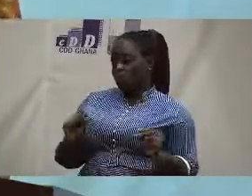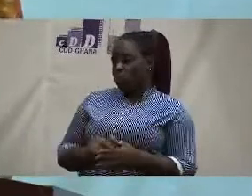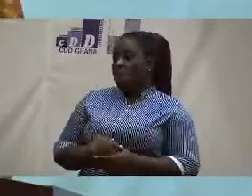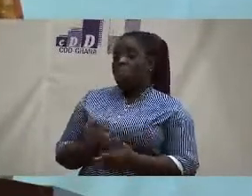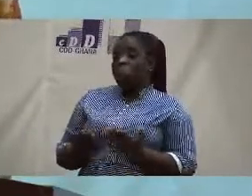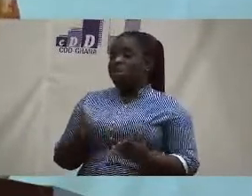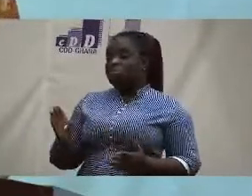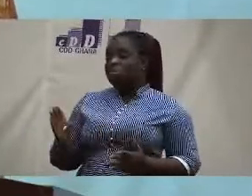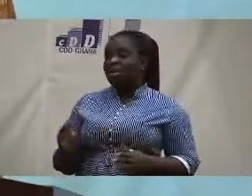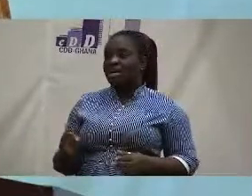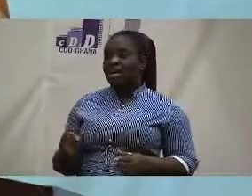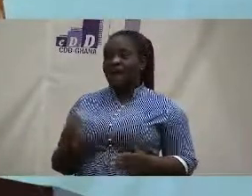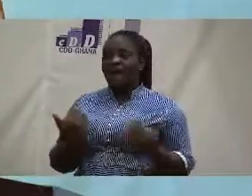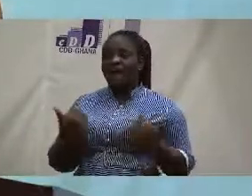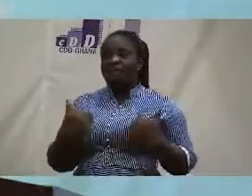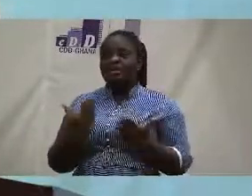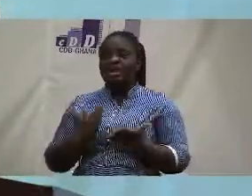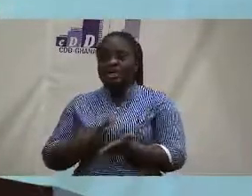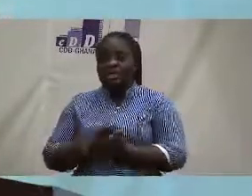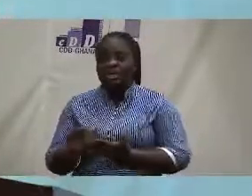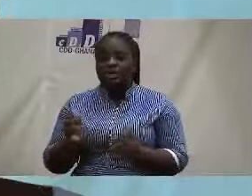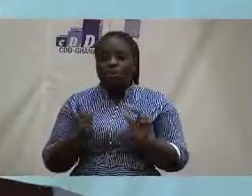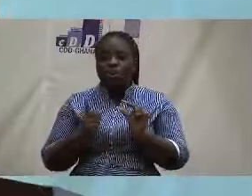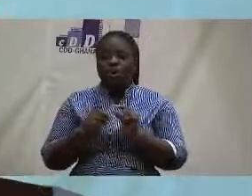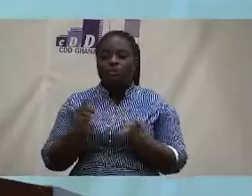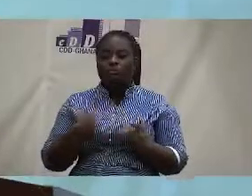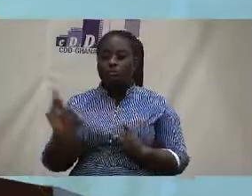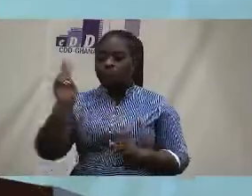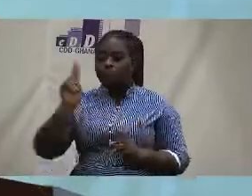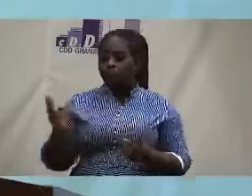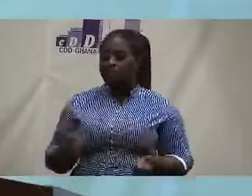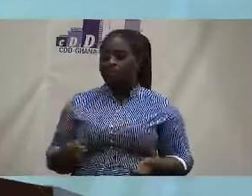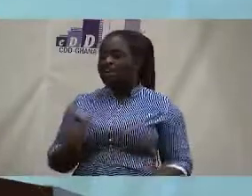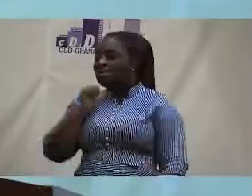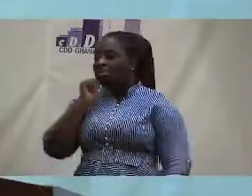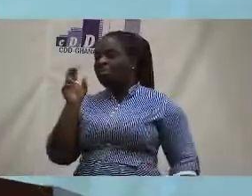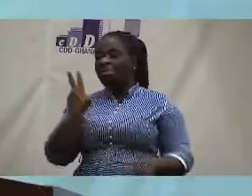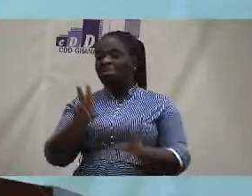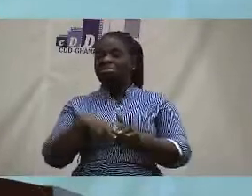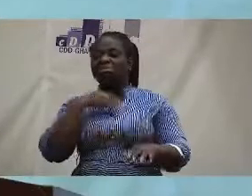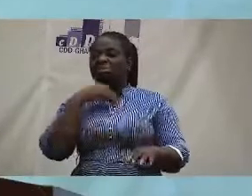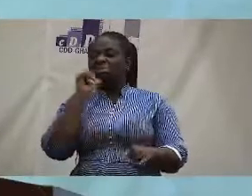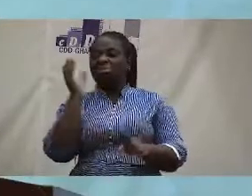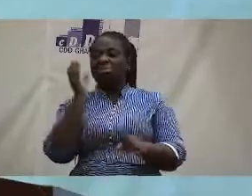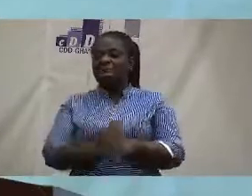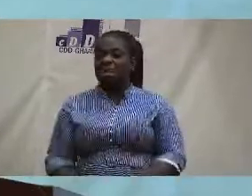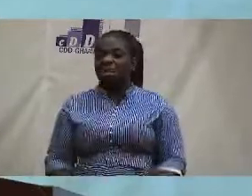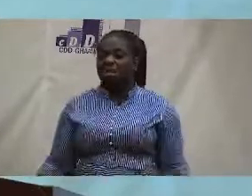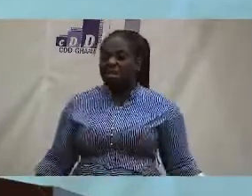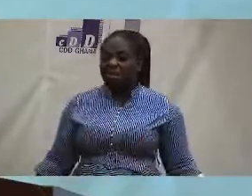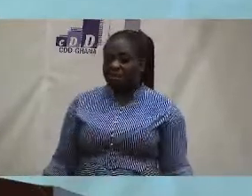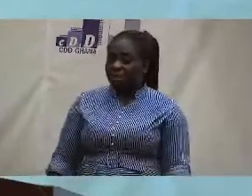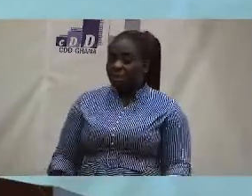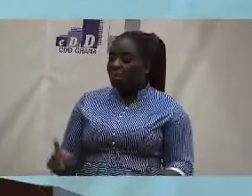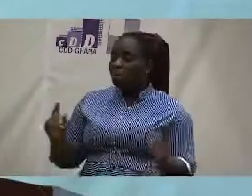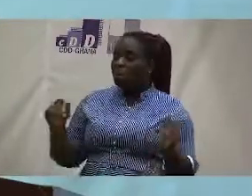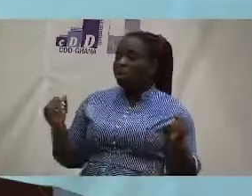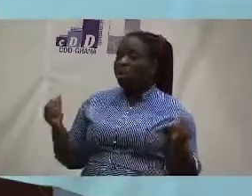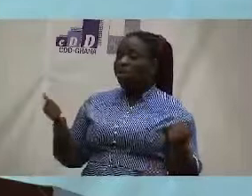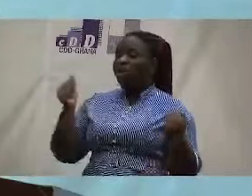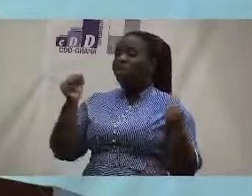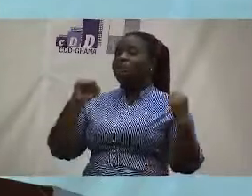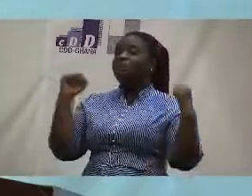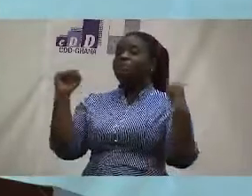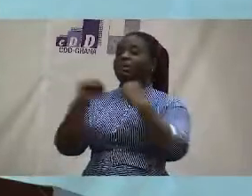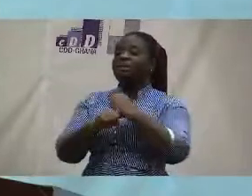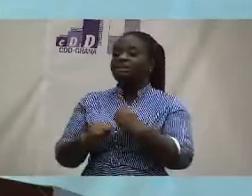I'm trying to look for a diplomatic word to use, as onlookers, mere onlookers, where the battle for